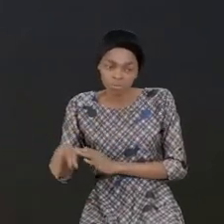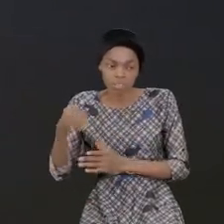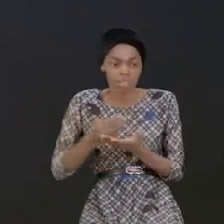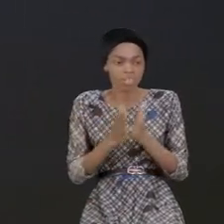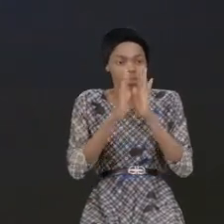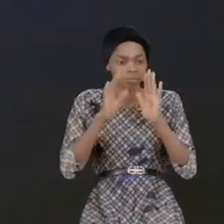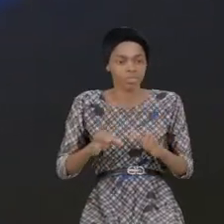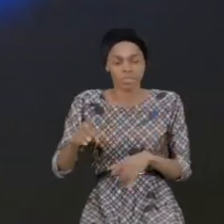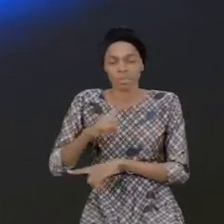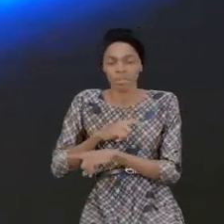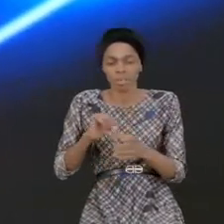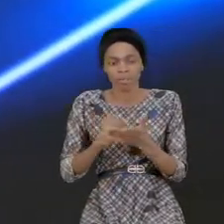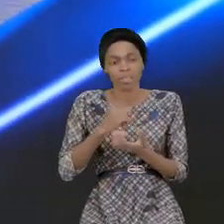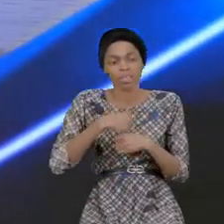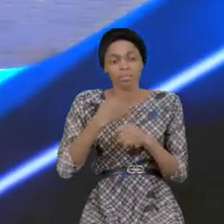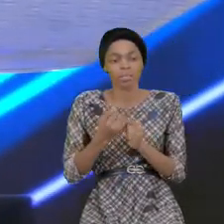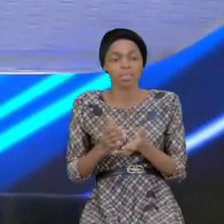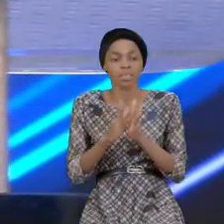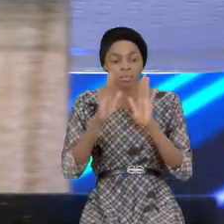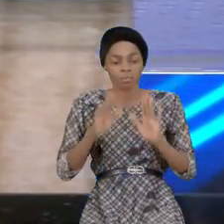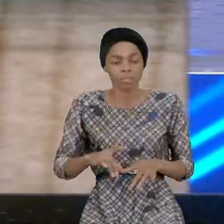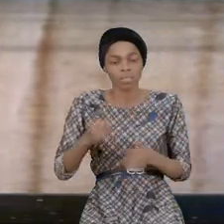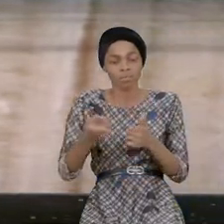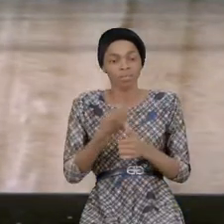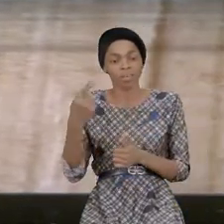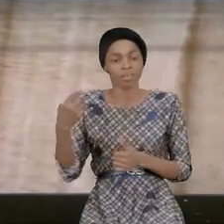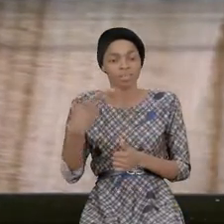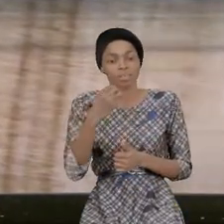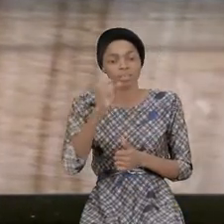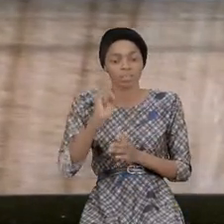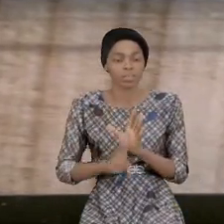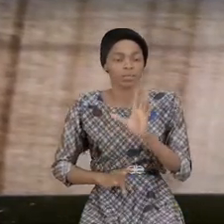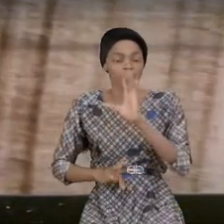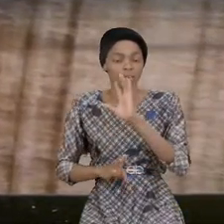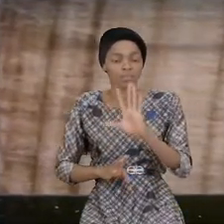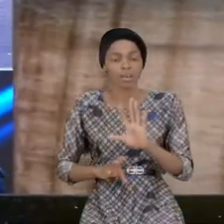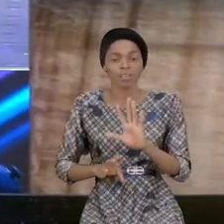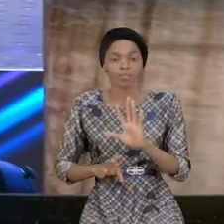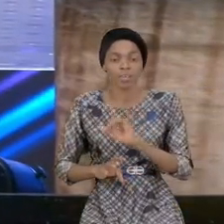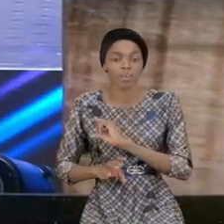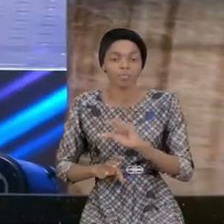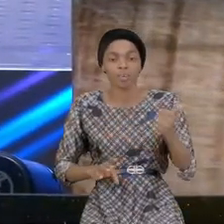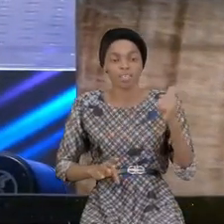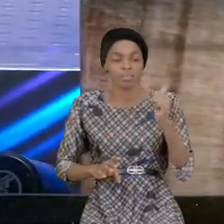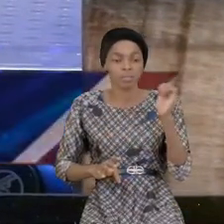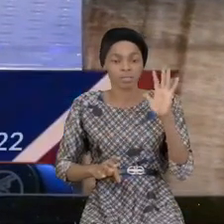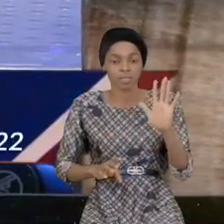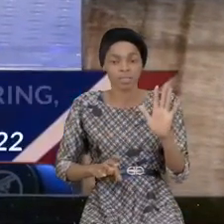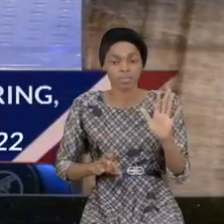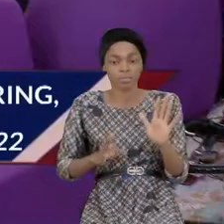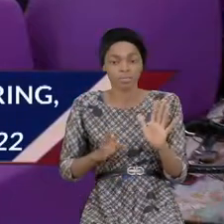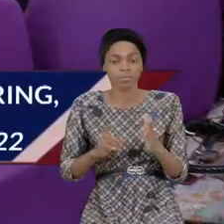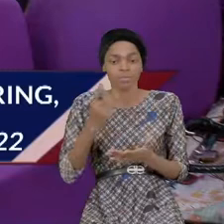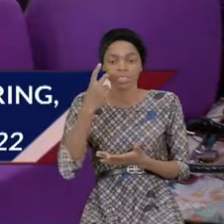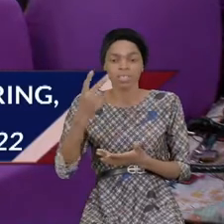make peace. Look at 1 Thessalonians chapter 5. We're reading from verse 15. It says,